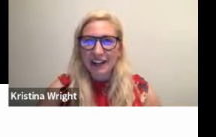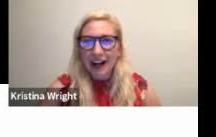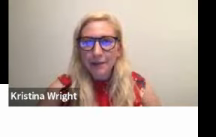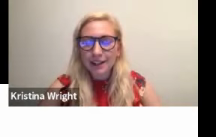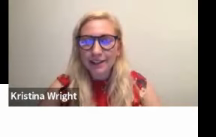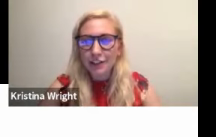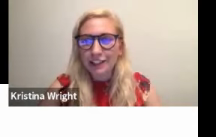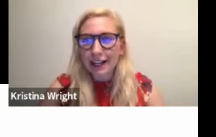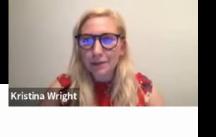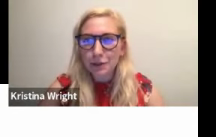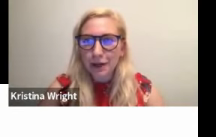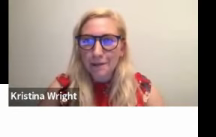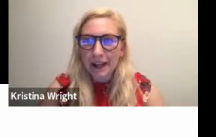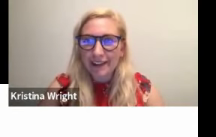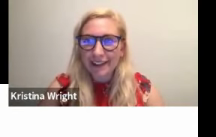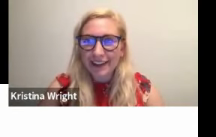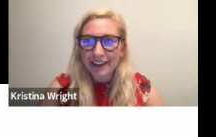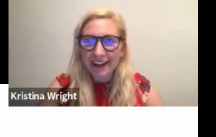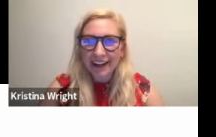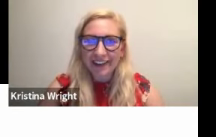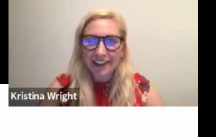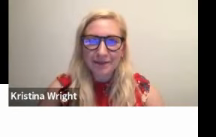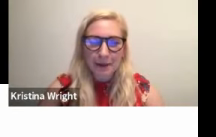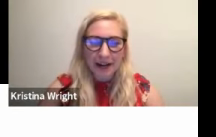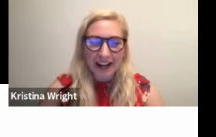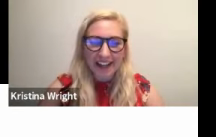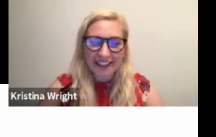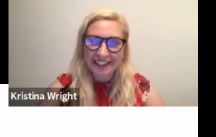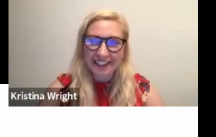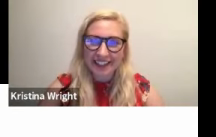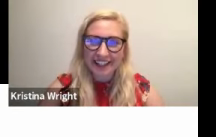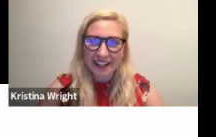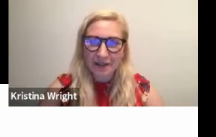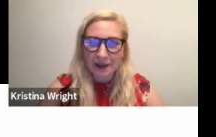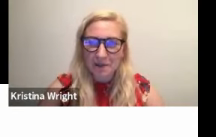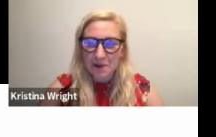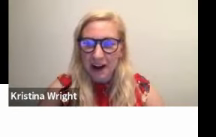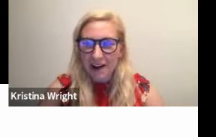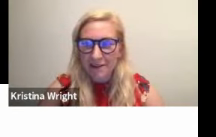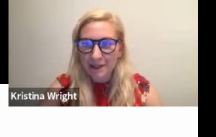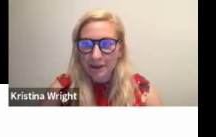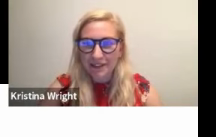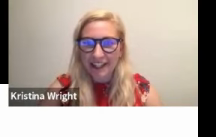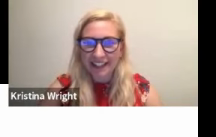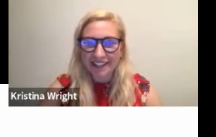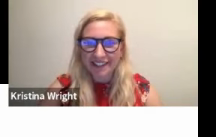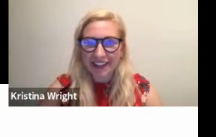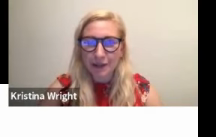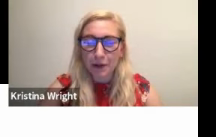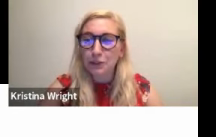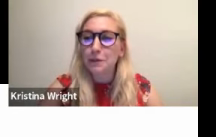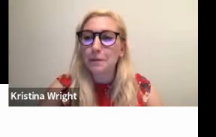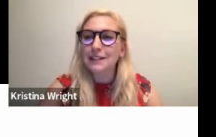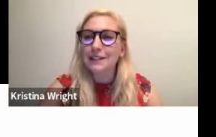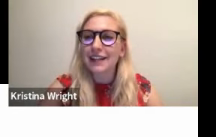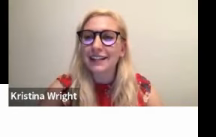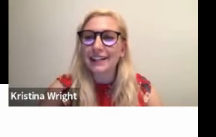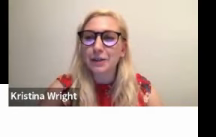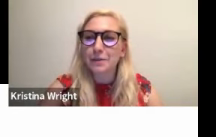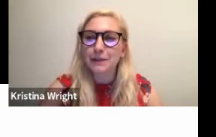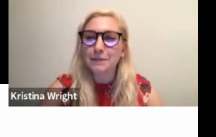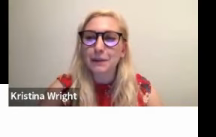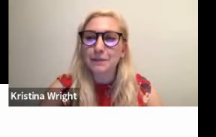All right, I'm going to leave the judging up to our panelists that are hanging out on behind the scenes, and we're going to move on from this part of today's activity. So I wish you the best